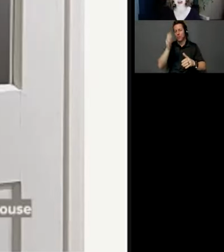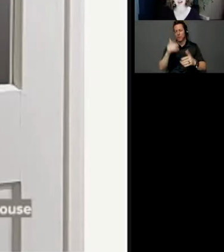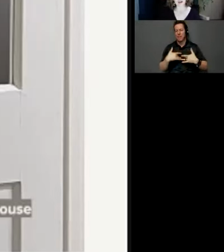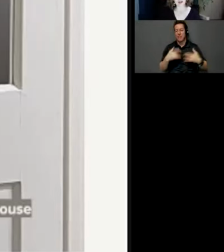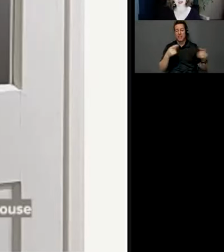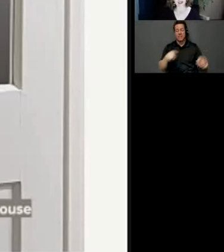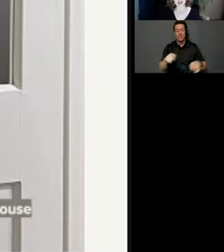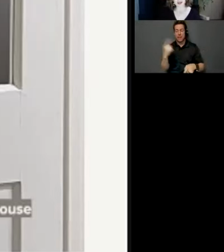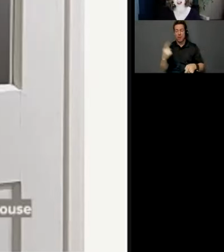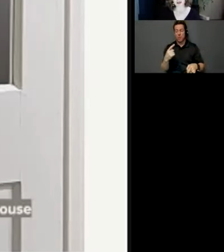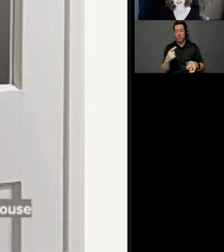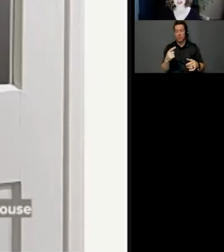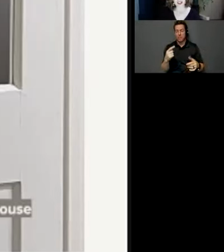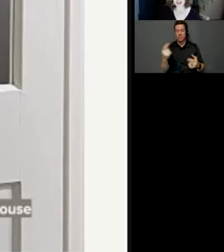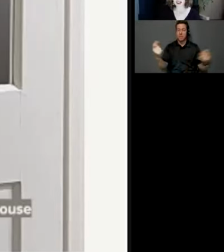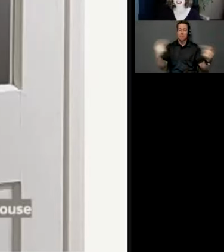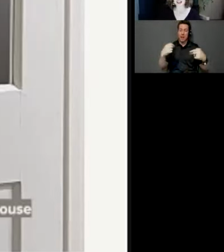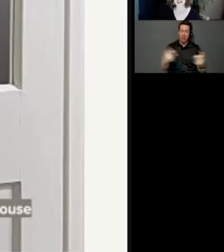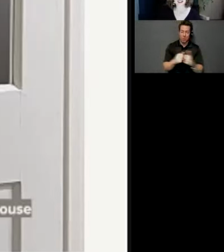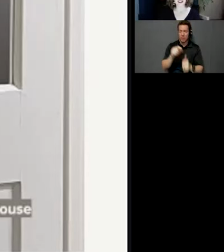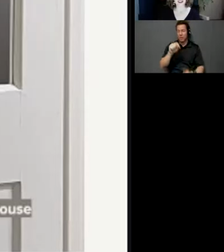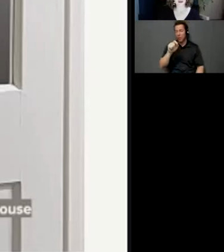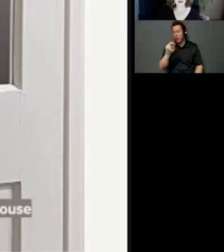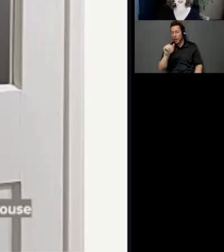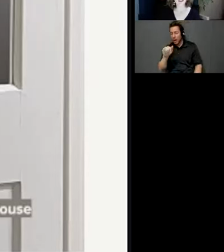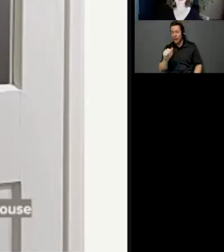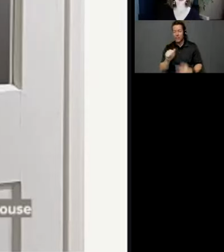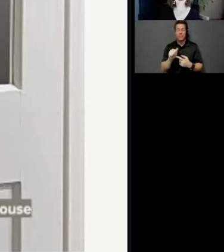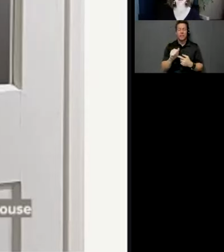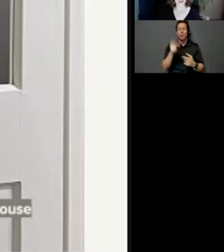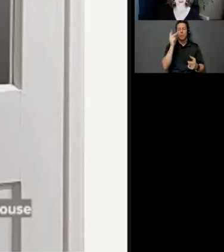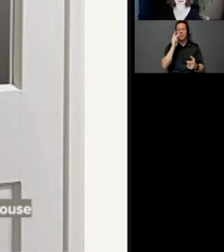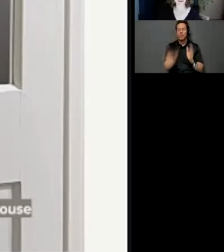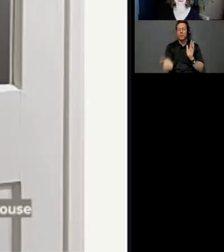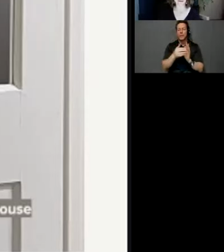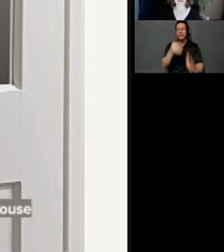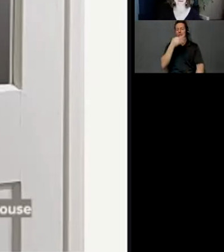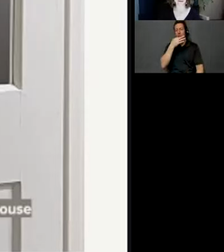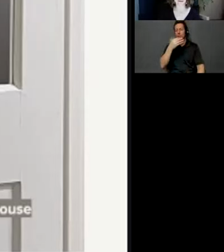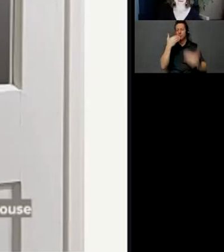come back for the events that we have with Tania, and we will see you again soon.